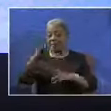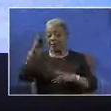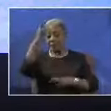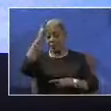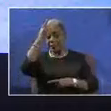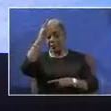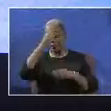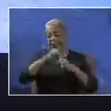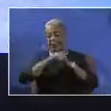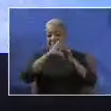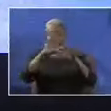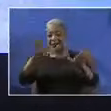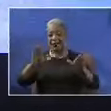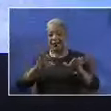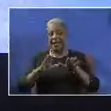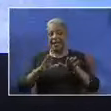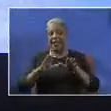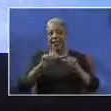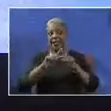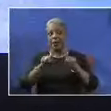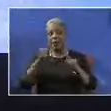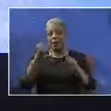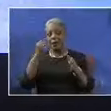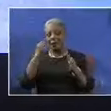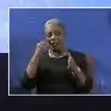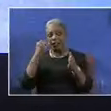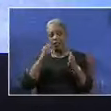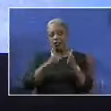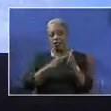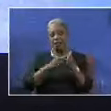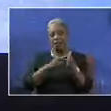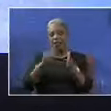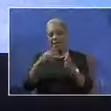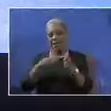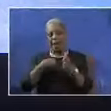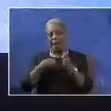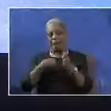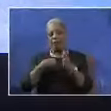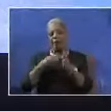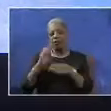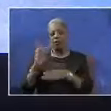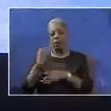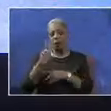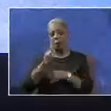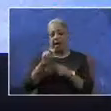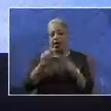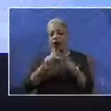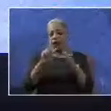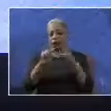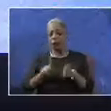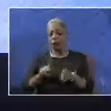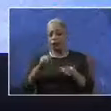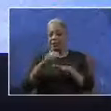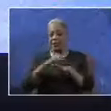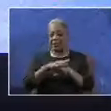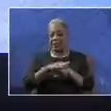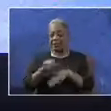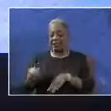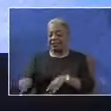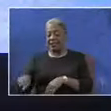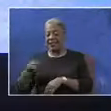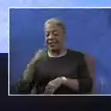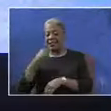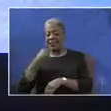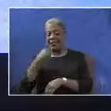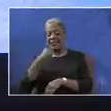Now consider and see what answer I shall return to him who sent me. Then David said to Gad, I